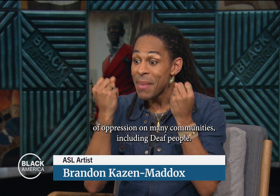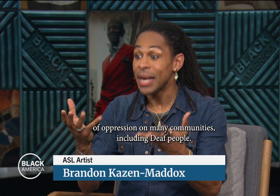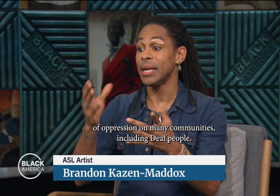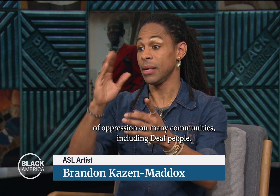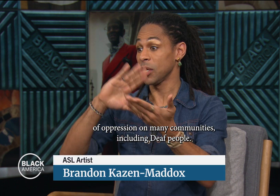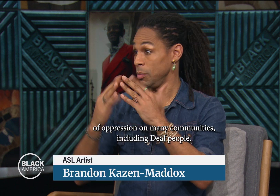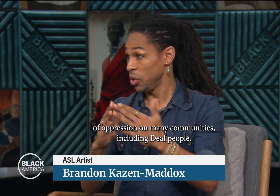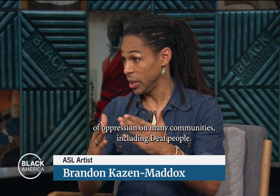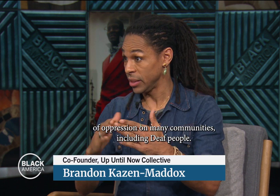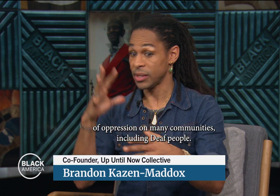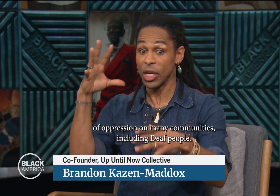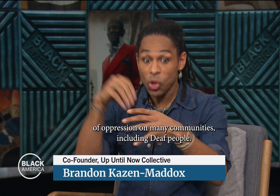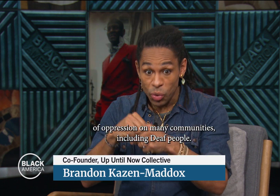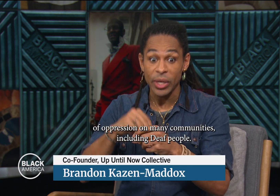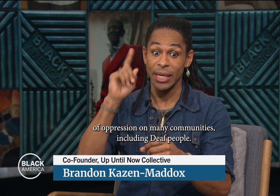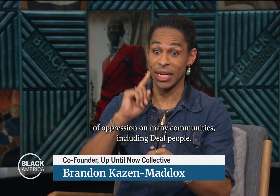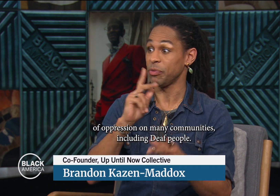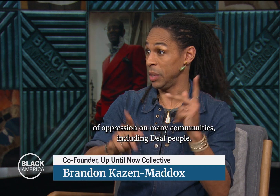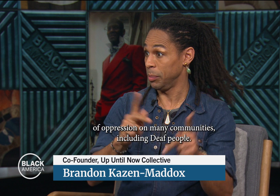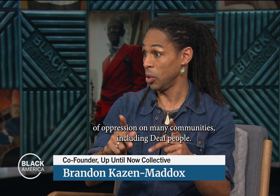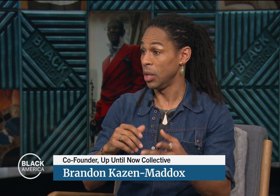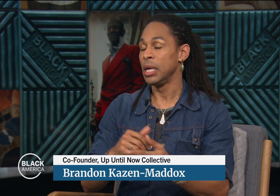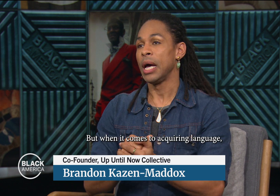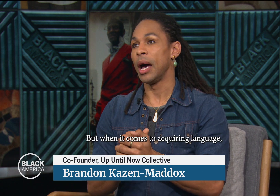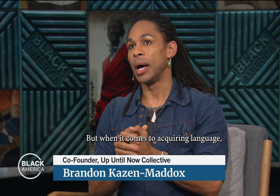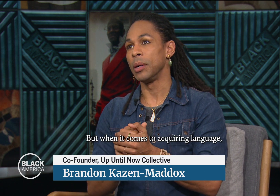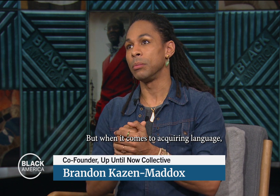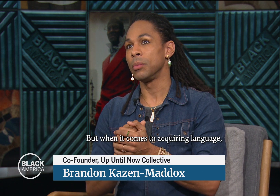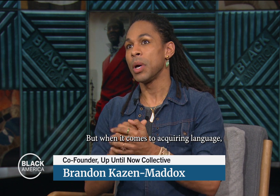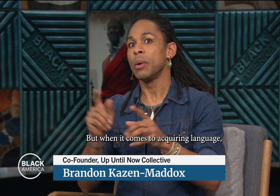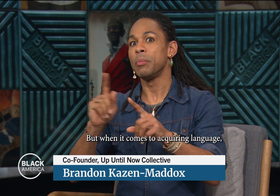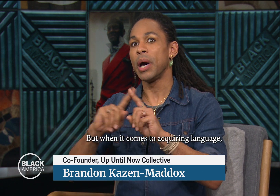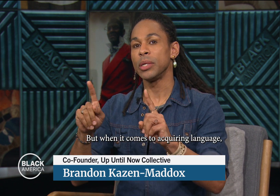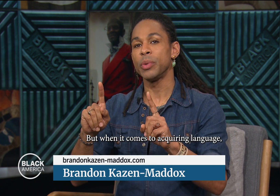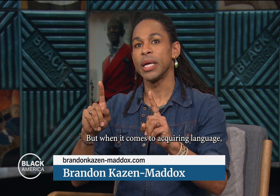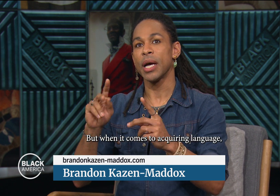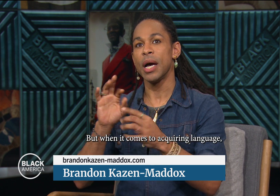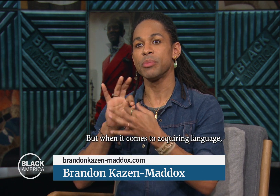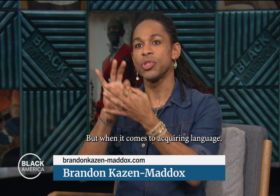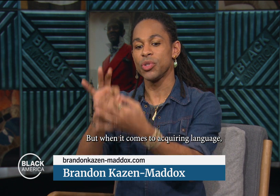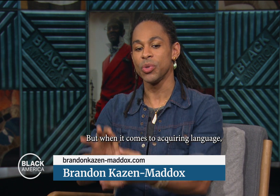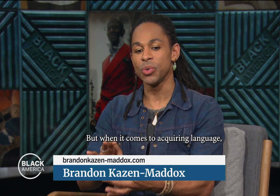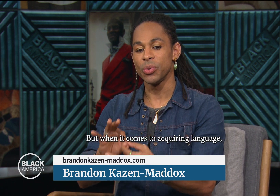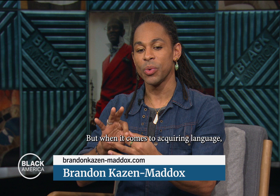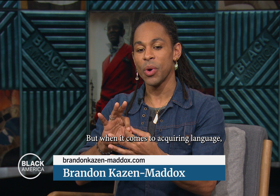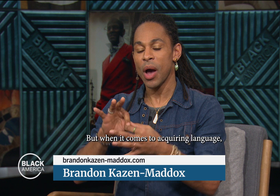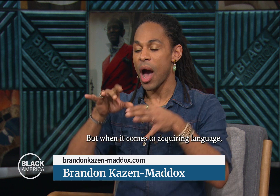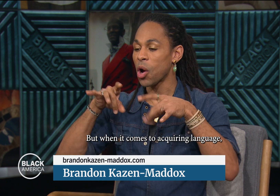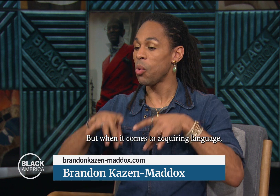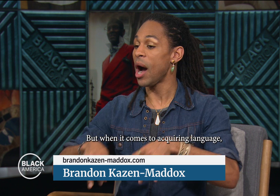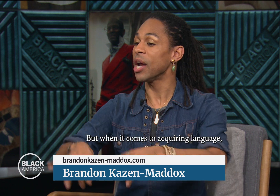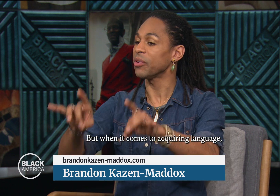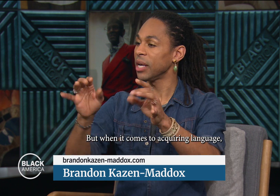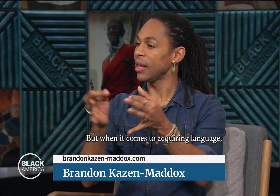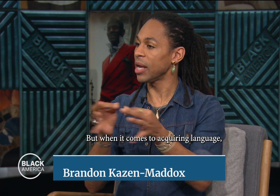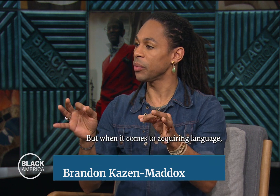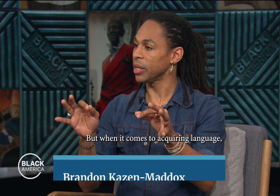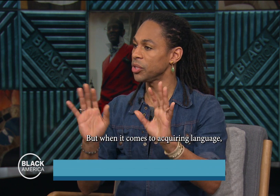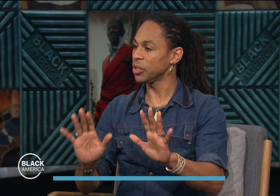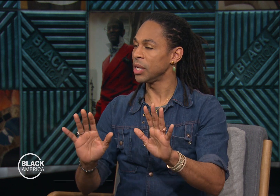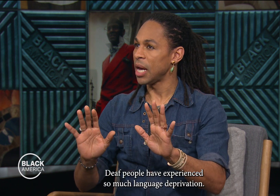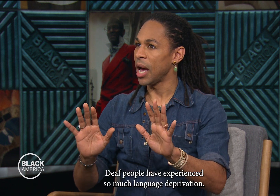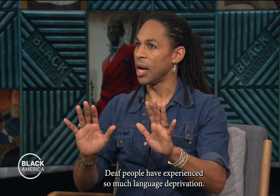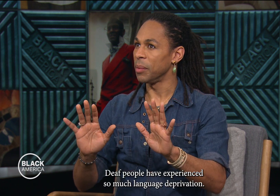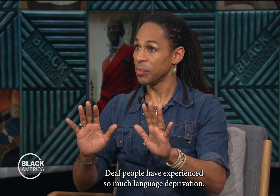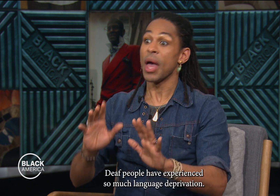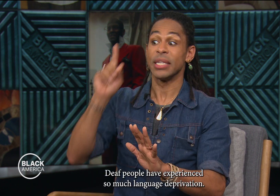on many communities, including deaf people. But when it comes to acquiring